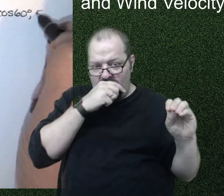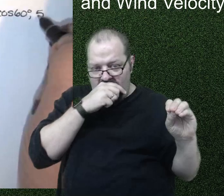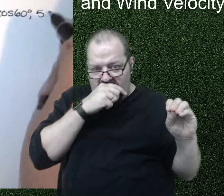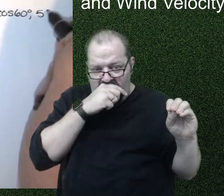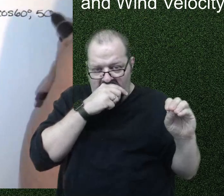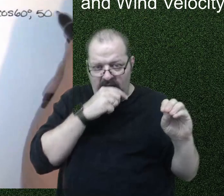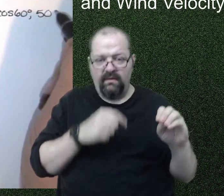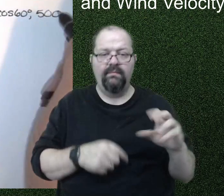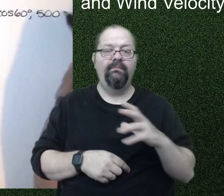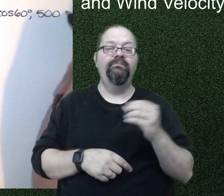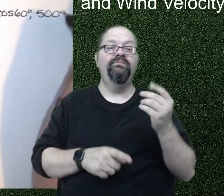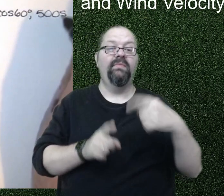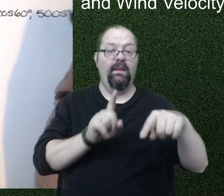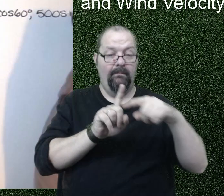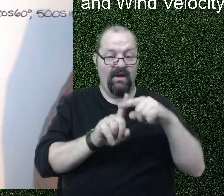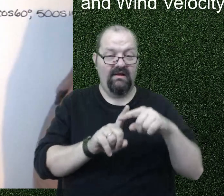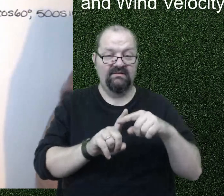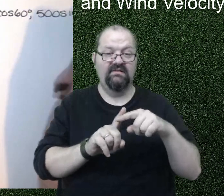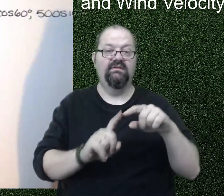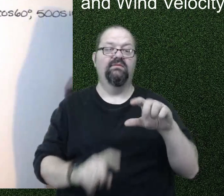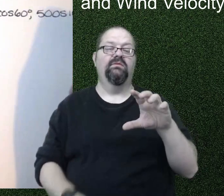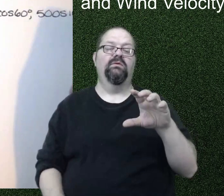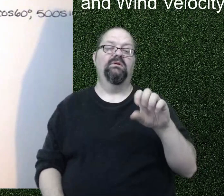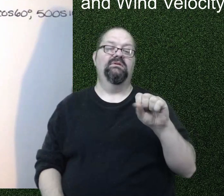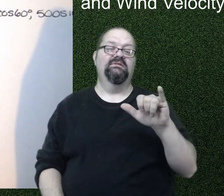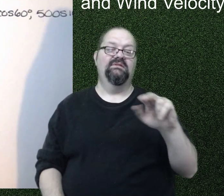and positive 500 sine of 60.